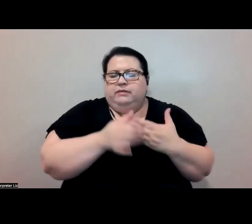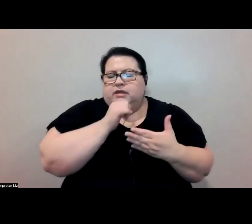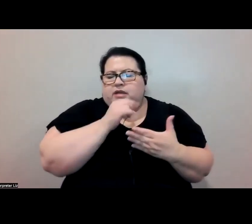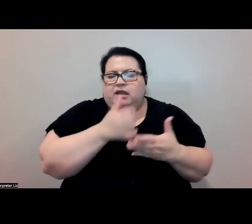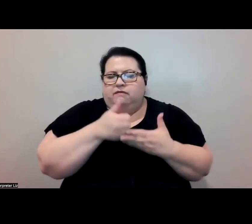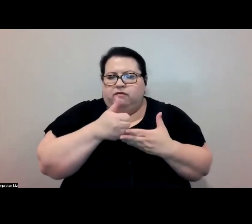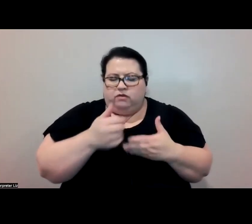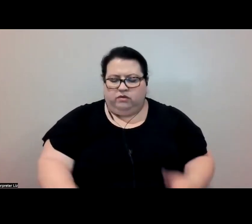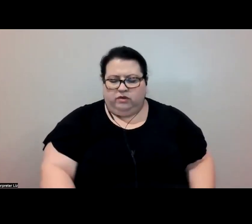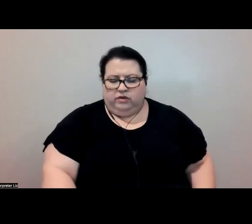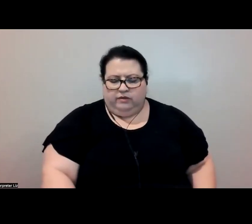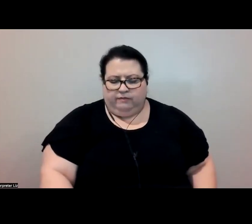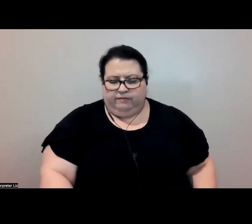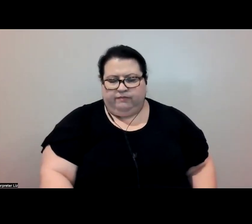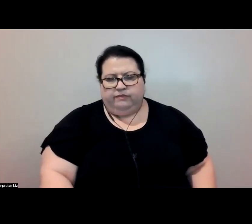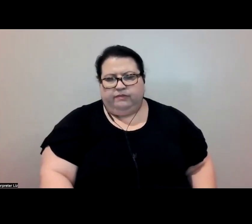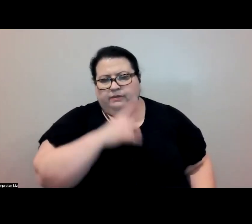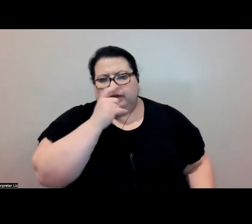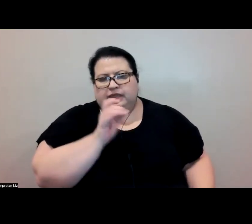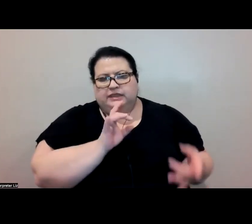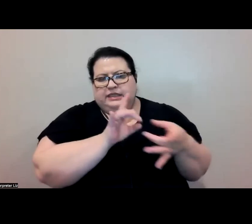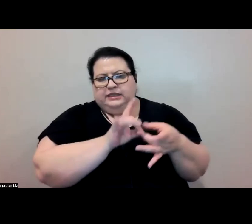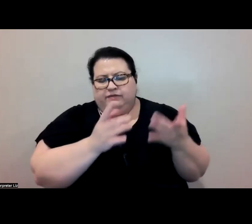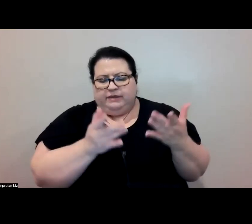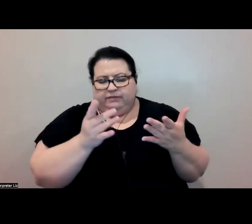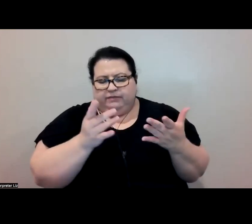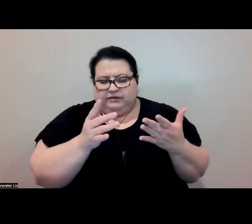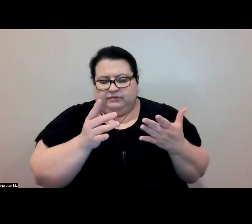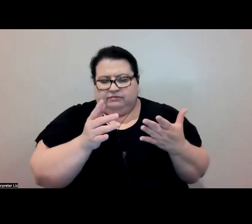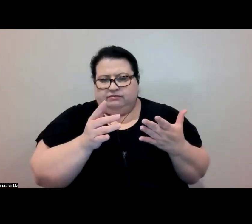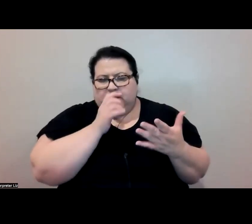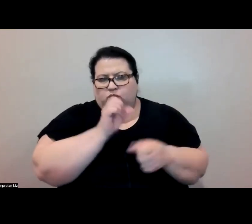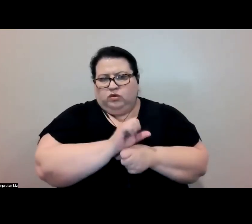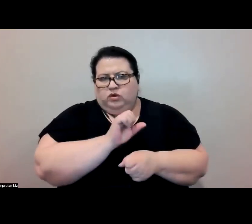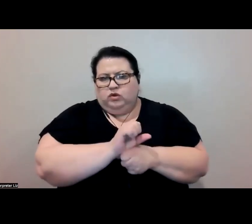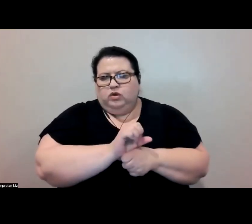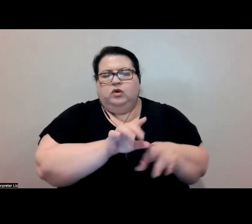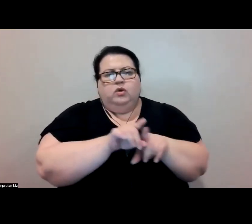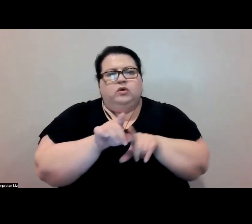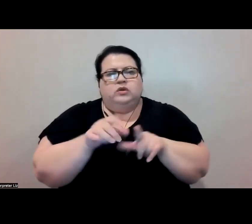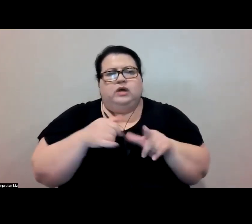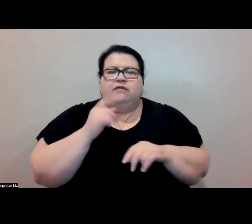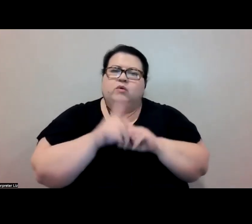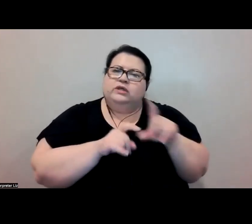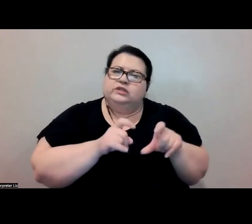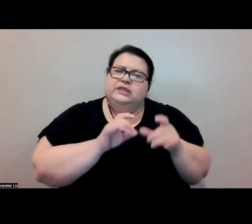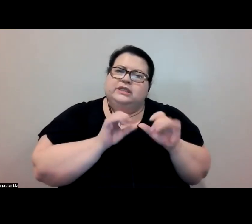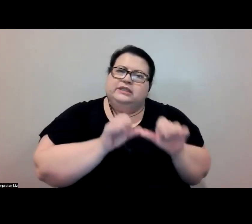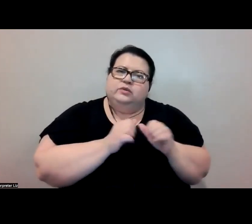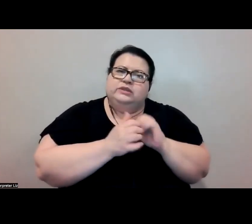be very helpful because the connectivity overall may be down. We also have a question kind of continuing in